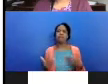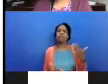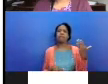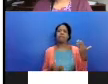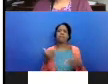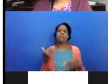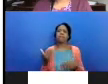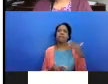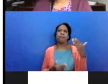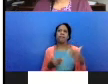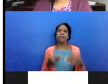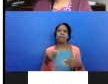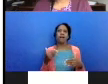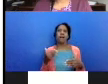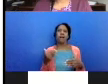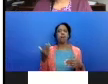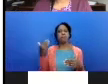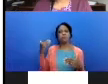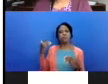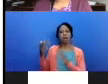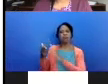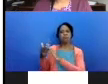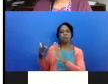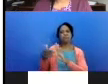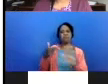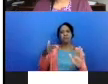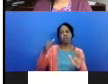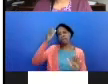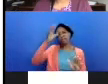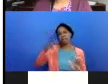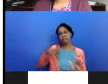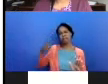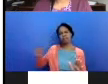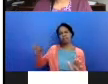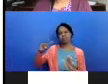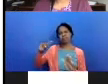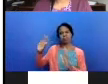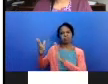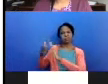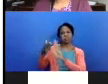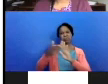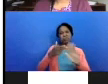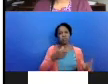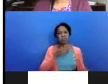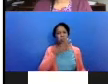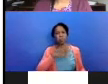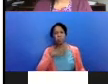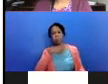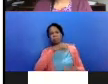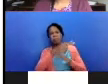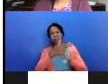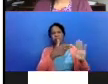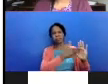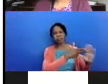the stereotypes of who the men were and who the women were. So I was able to hold on to a sociological analysis without